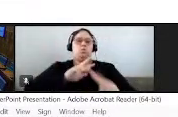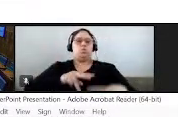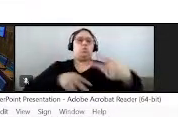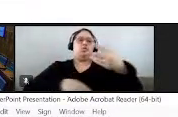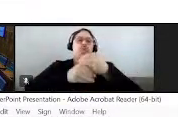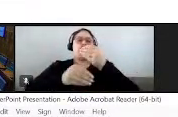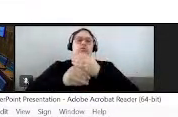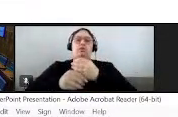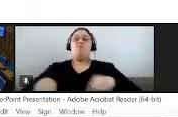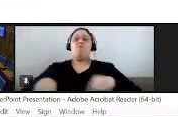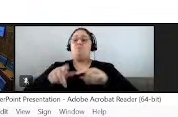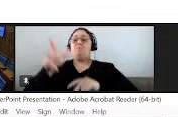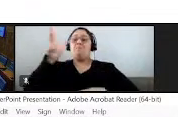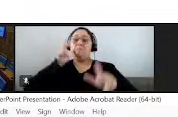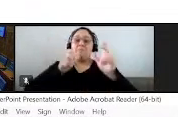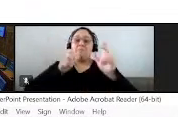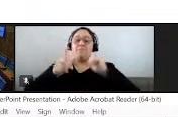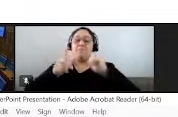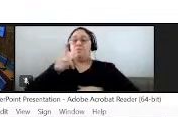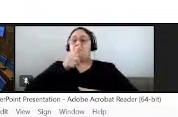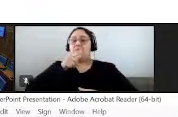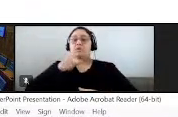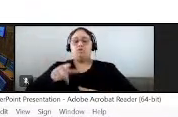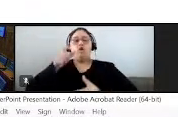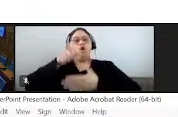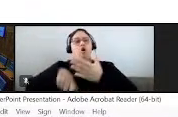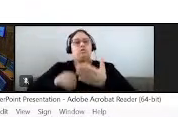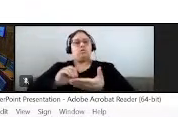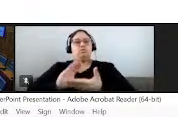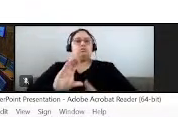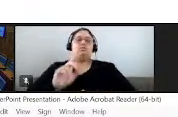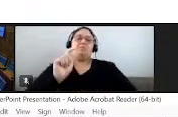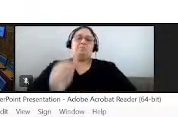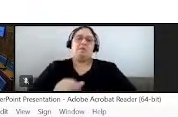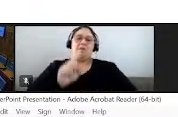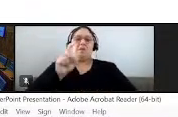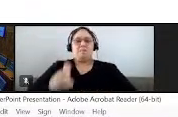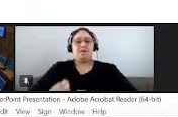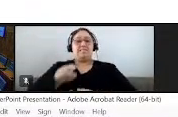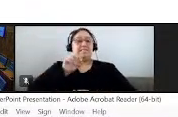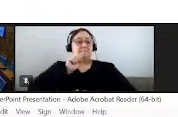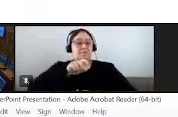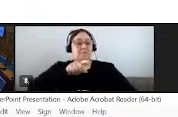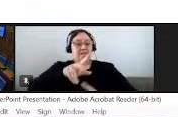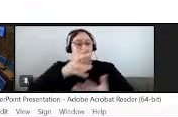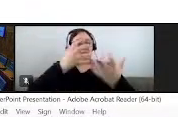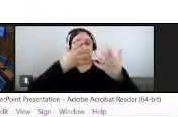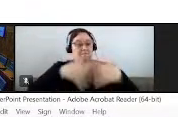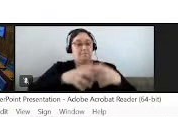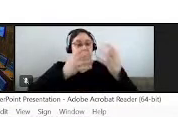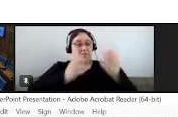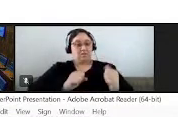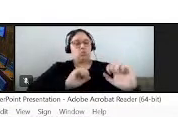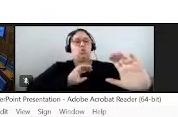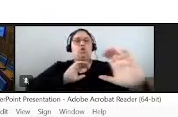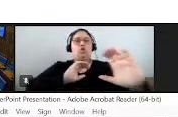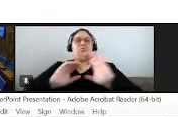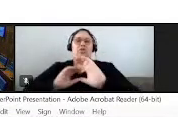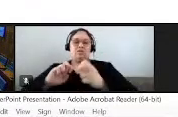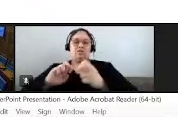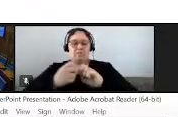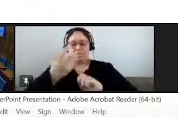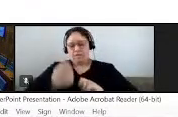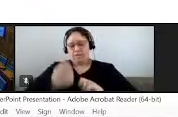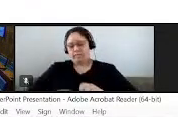extra public hearings will cost us some money. And within that particular budget, there are issues like your communication, there'll